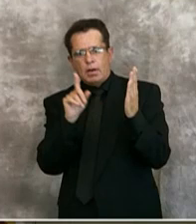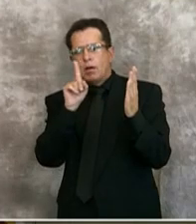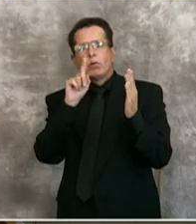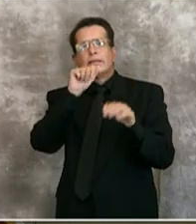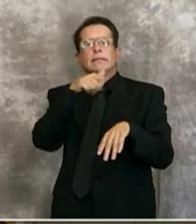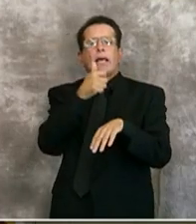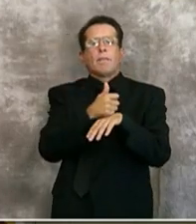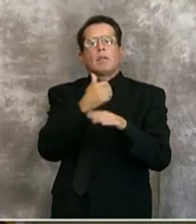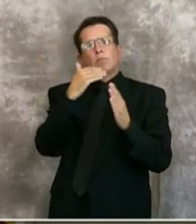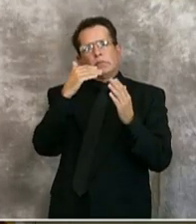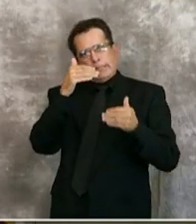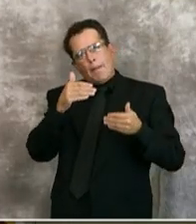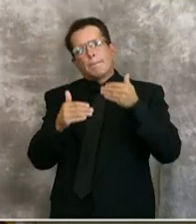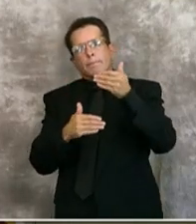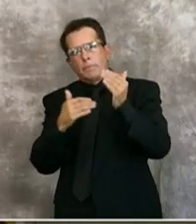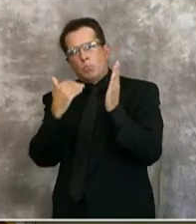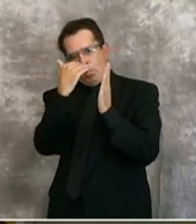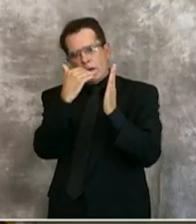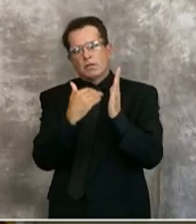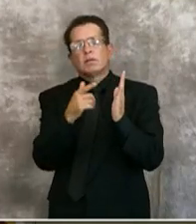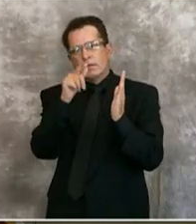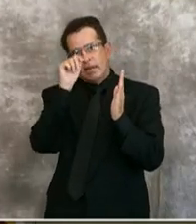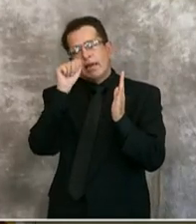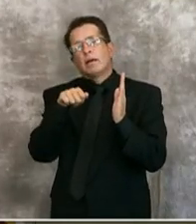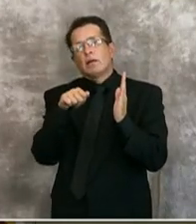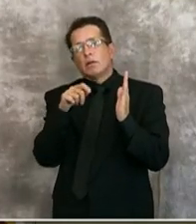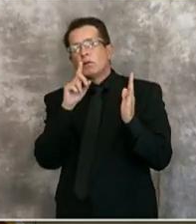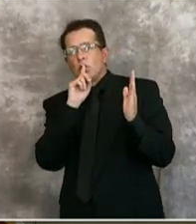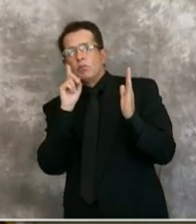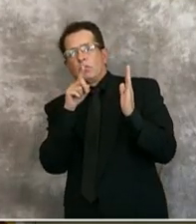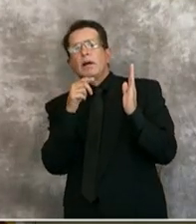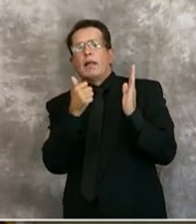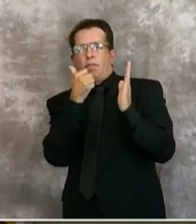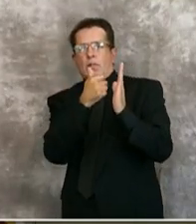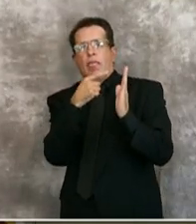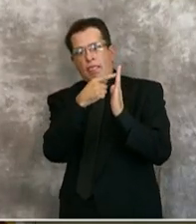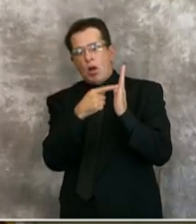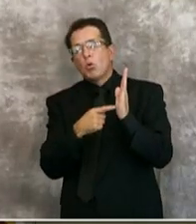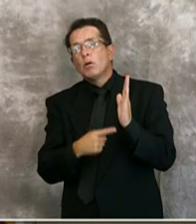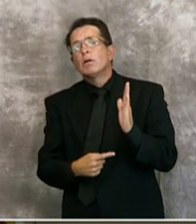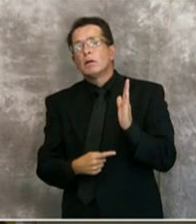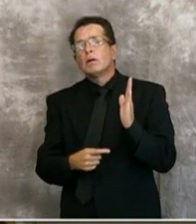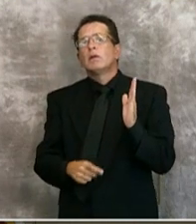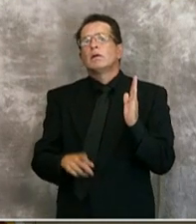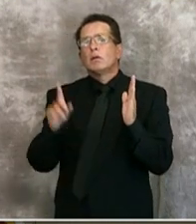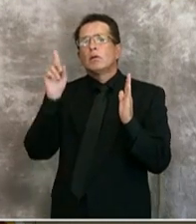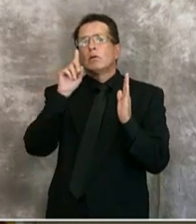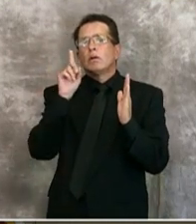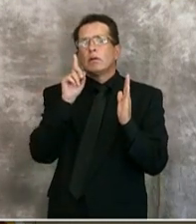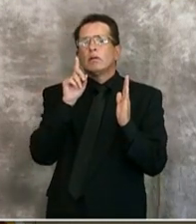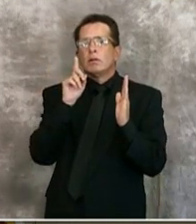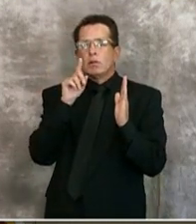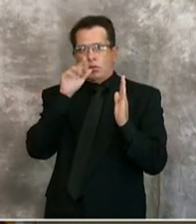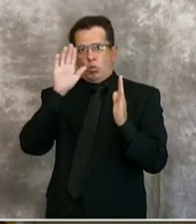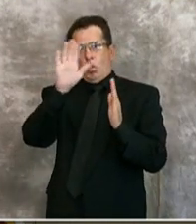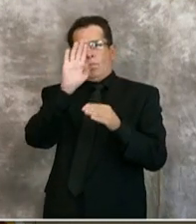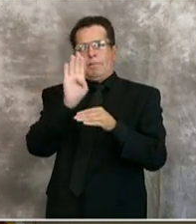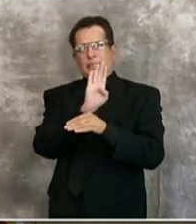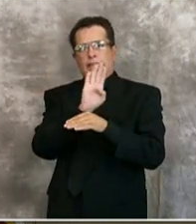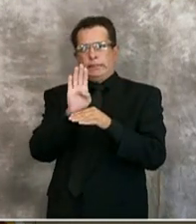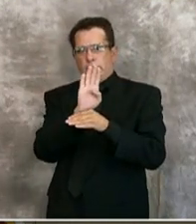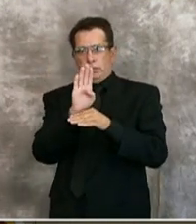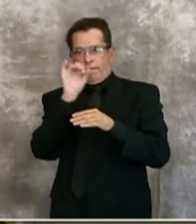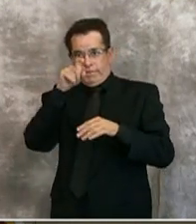the process is in order to be able to extend out into areas outside of the normal confines of their business.